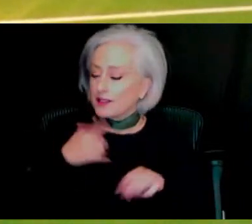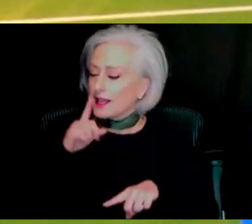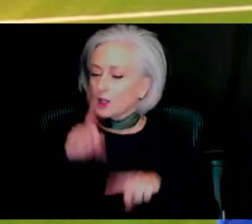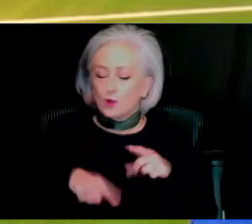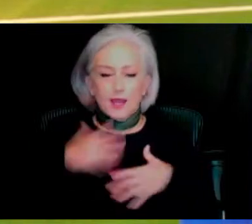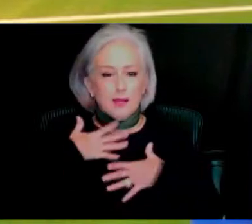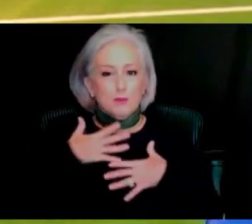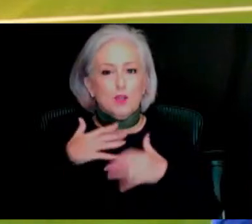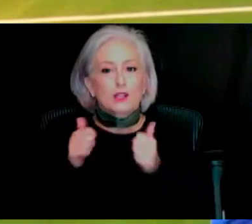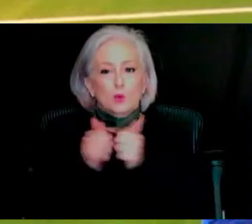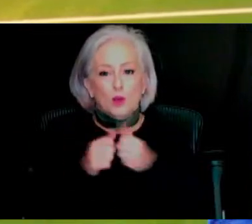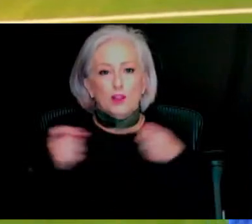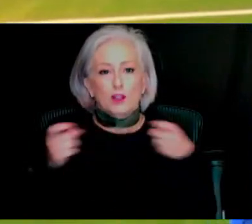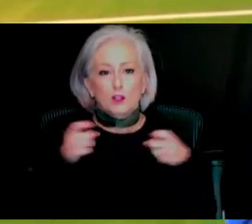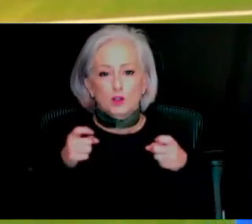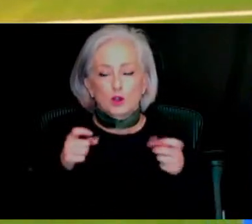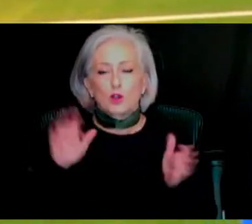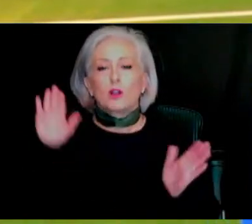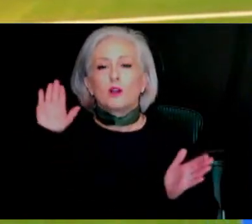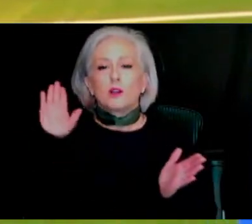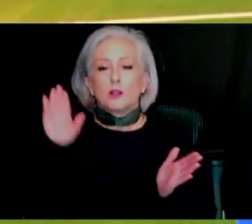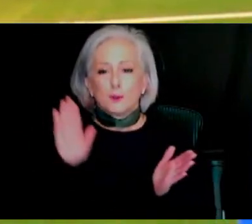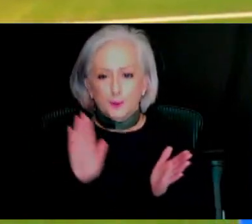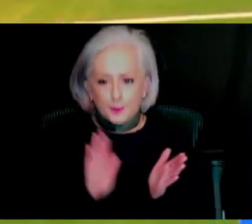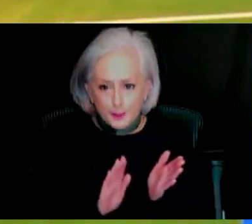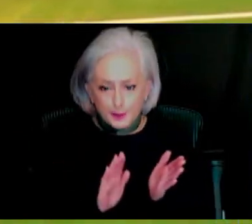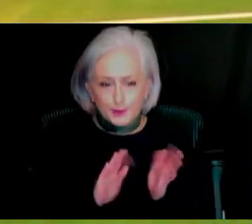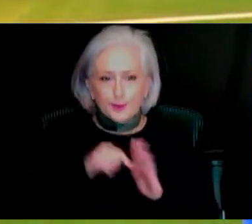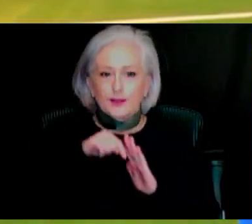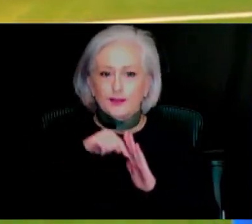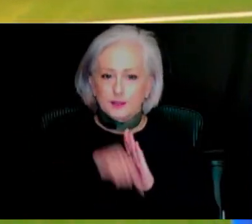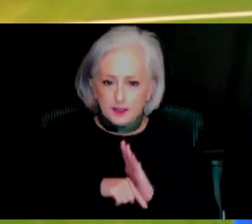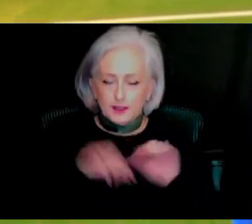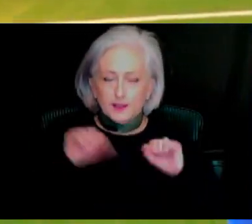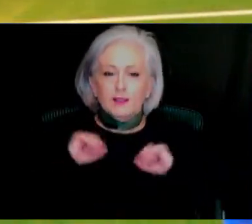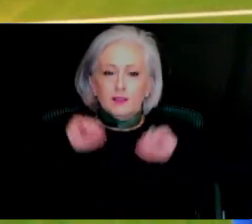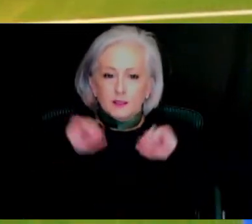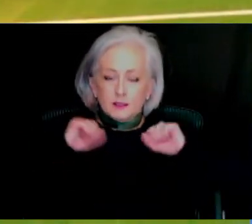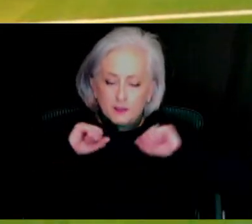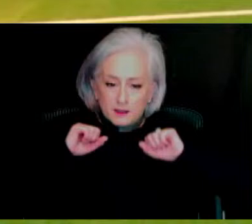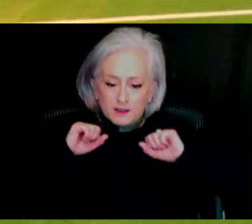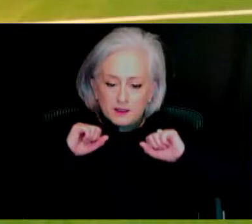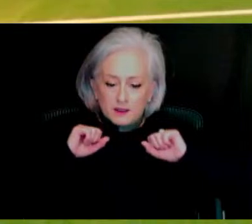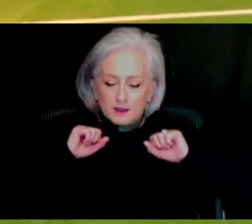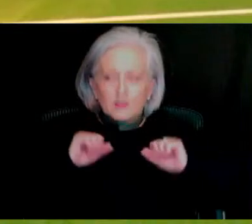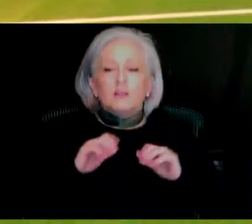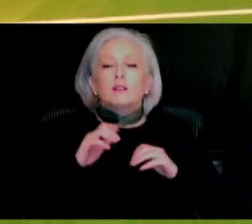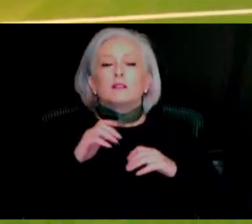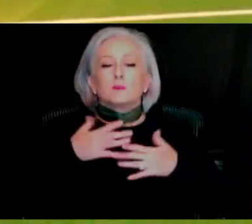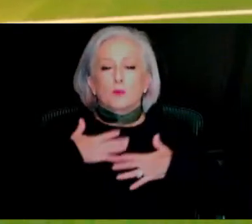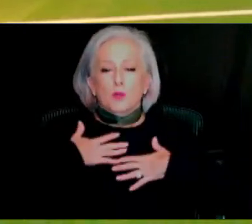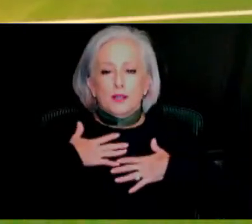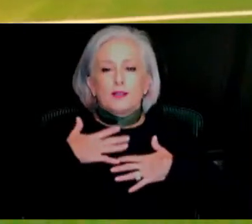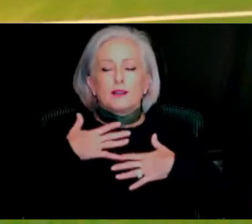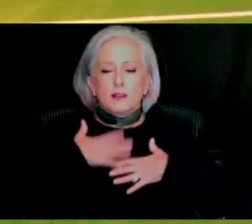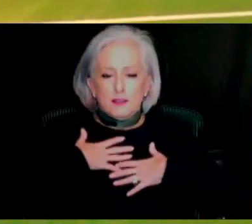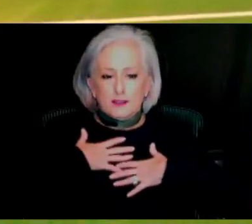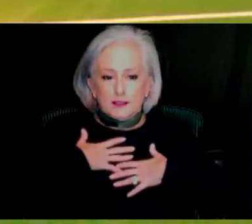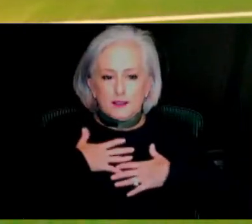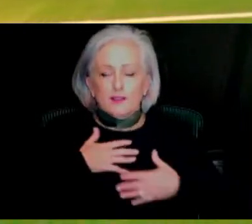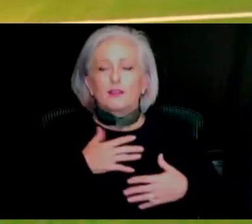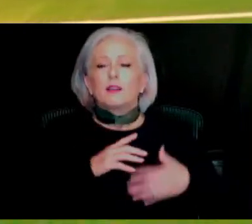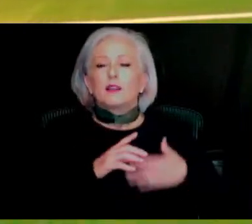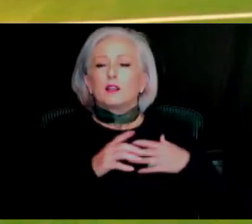intensity down, you take some deep breaths, you bring it back to a normal heart rate or to a controlled heart rate, and then you can push again. So